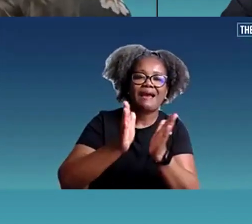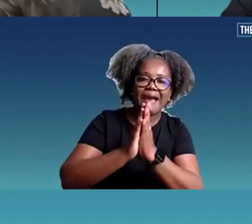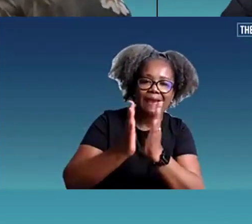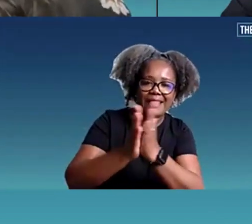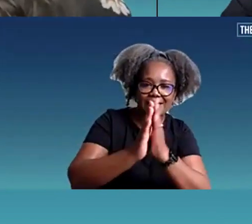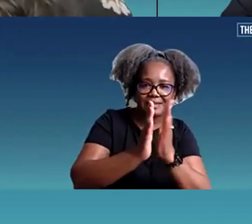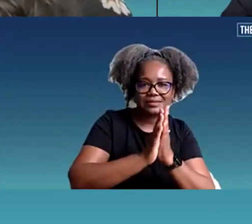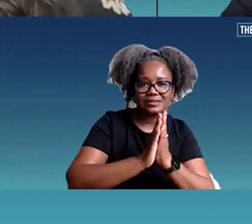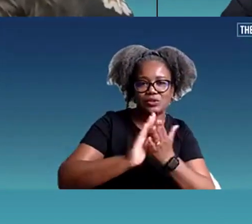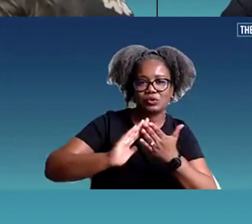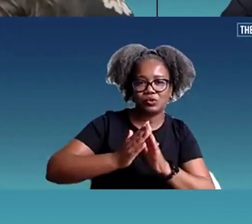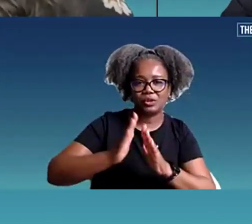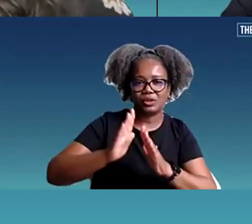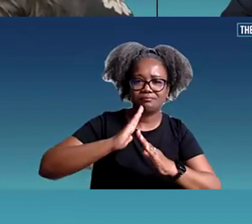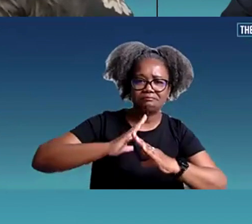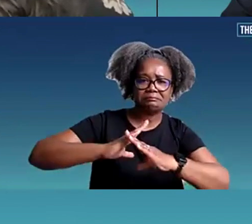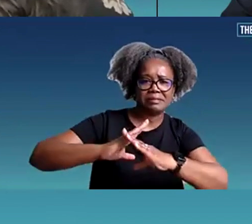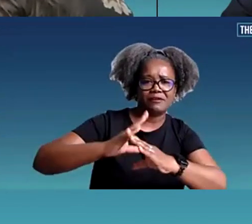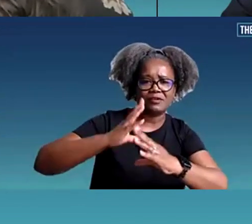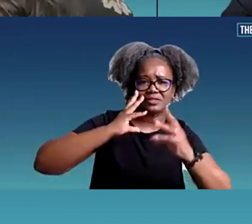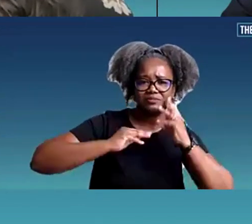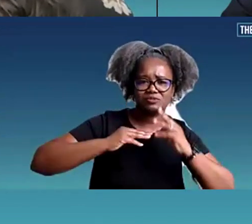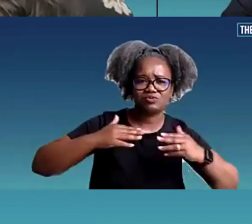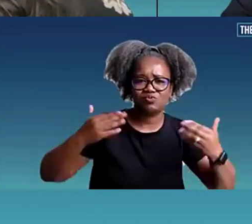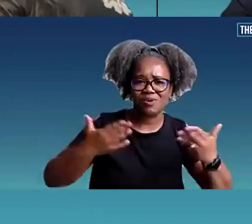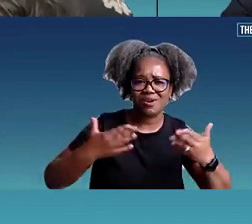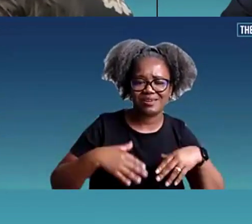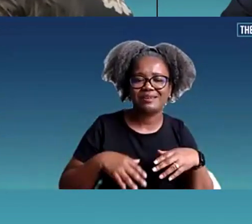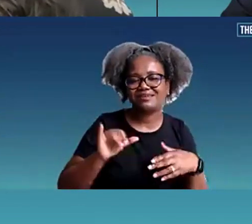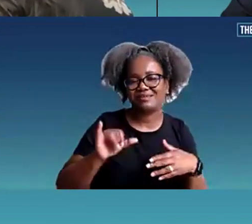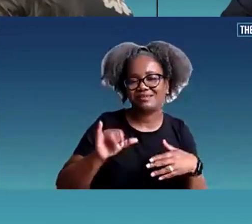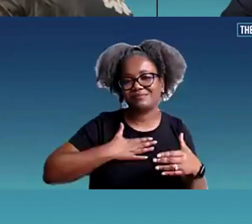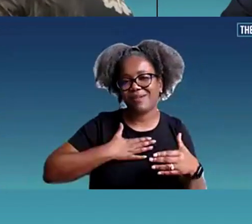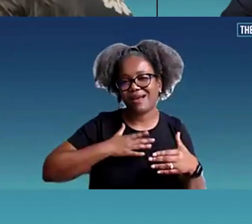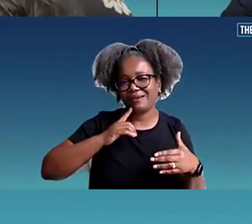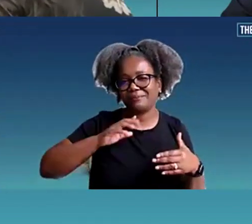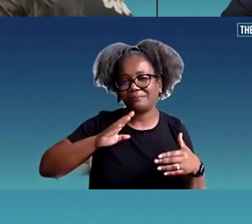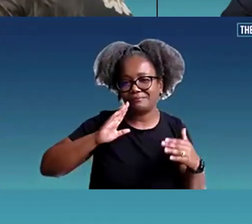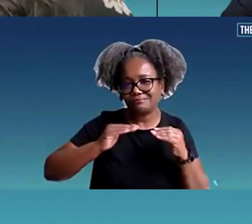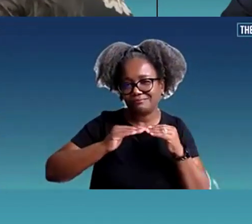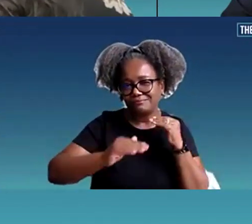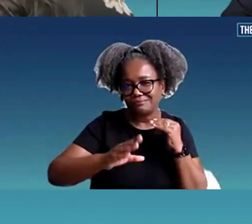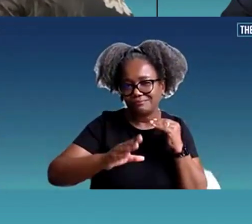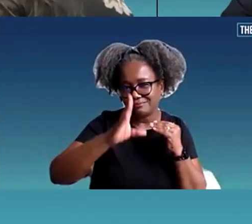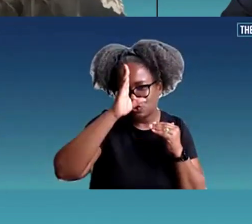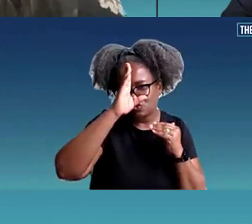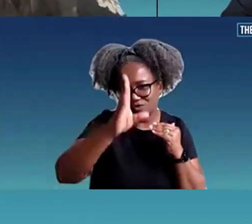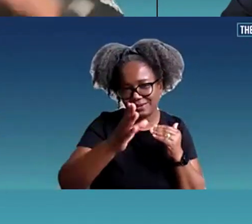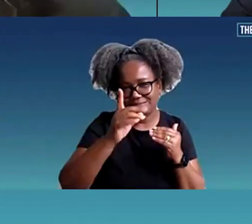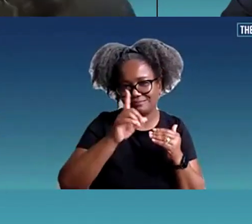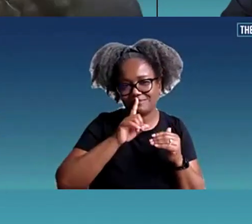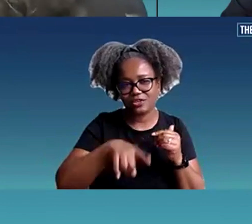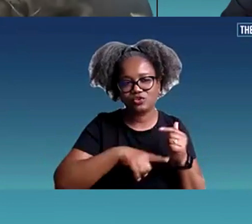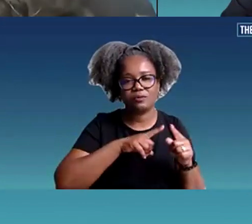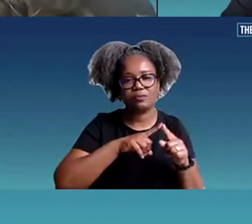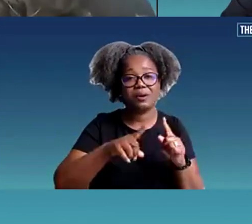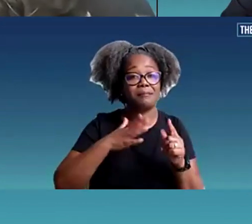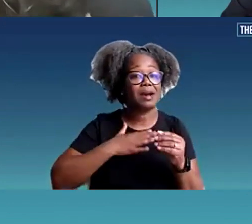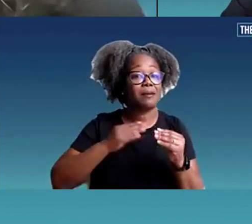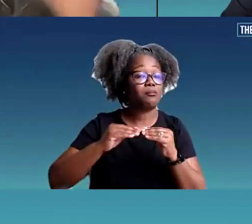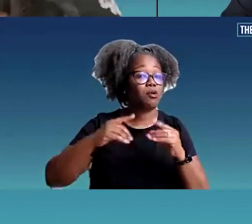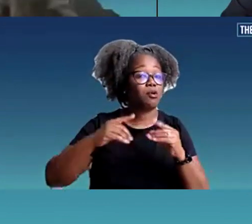But my non-bland answer is, I think people have to organize